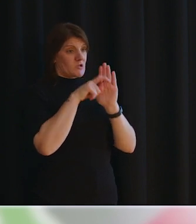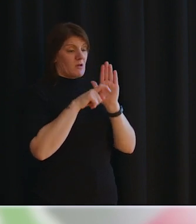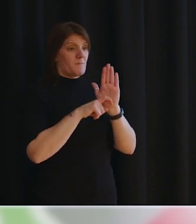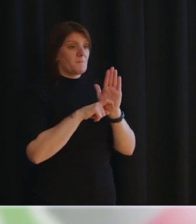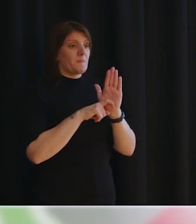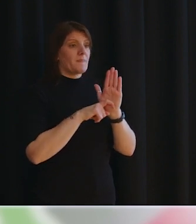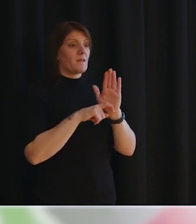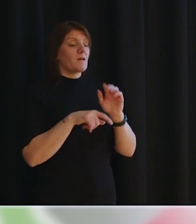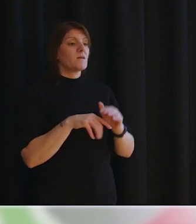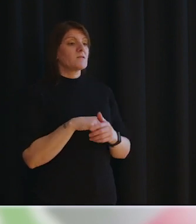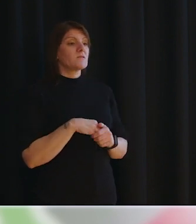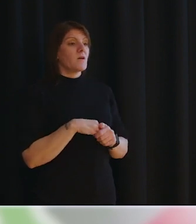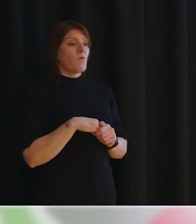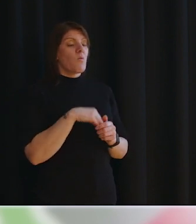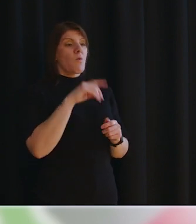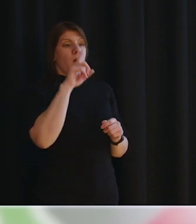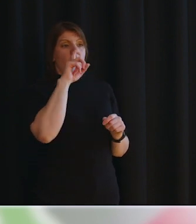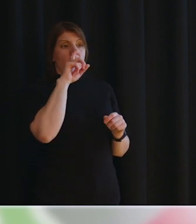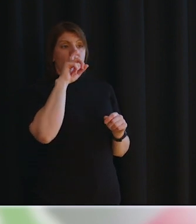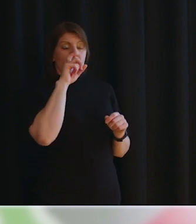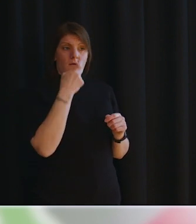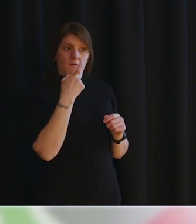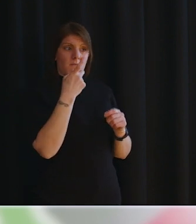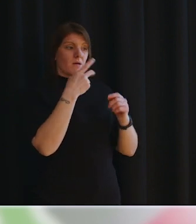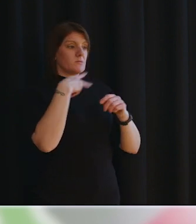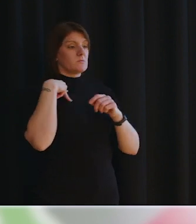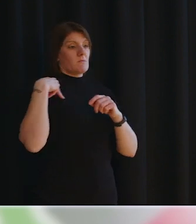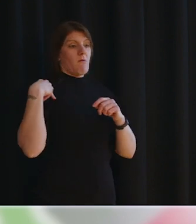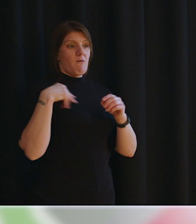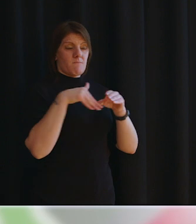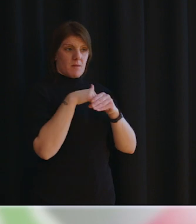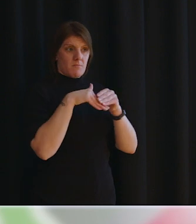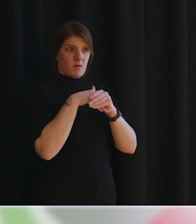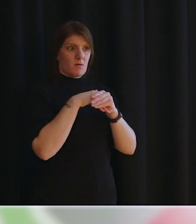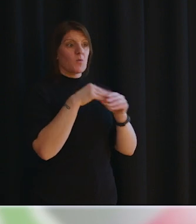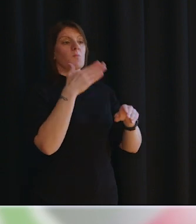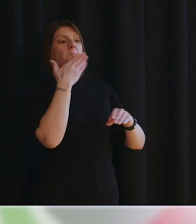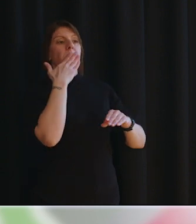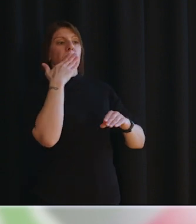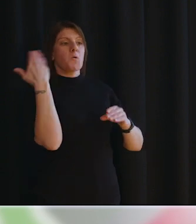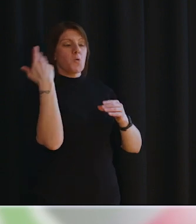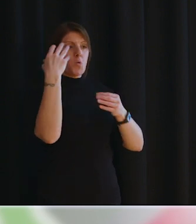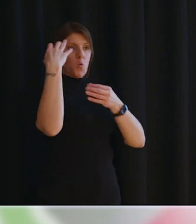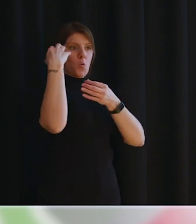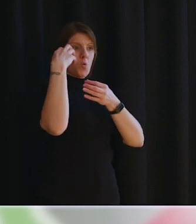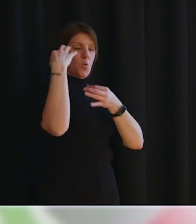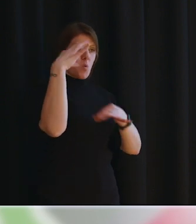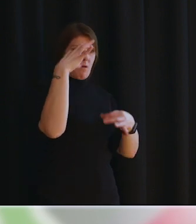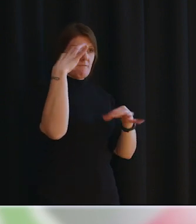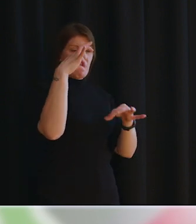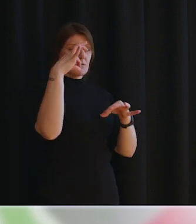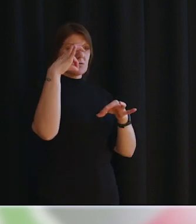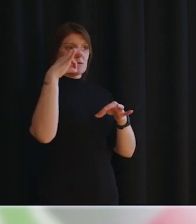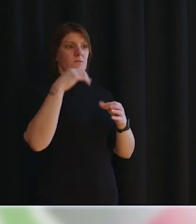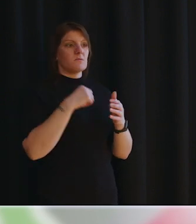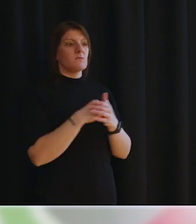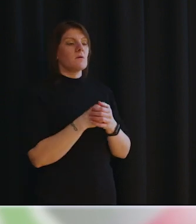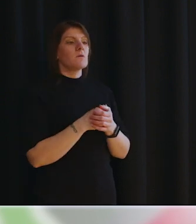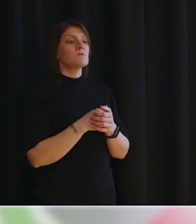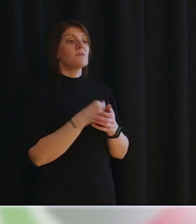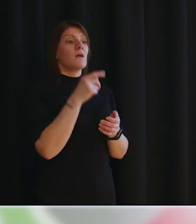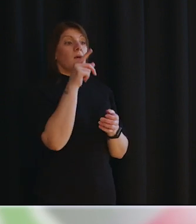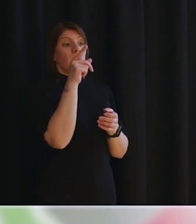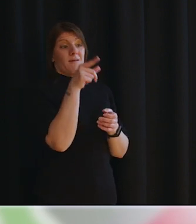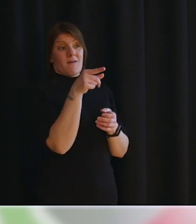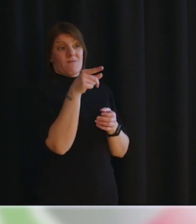I said cannot be a staff member without qualified teacher status. So again, if you're in a setting and that person